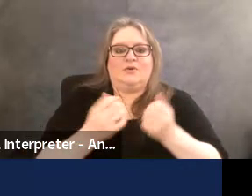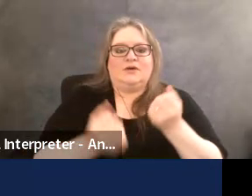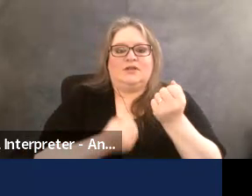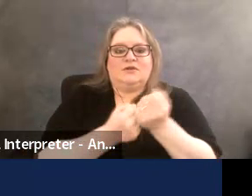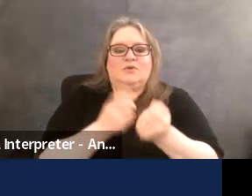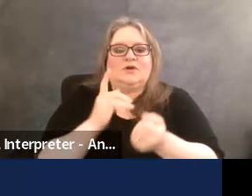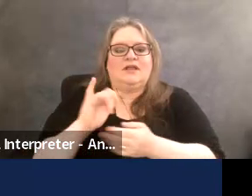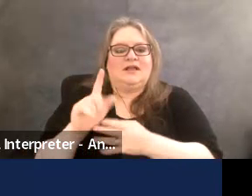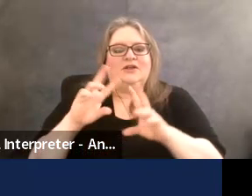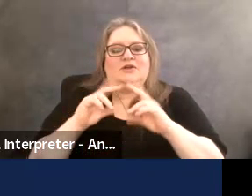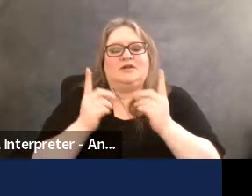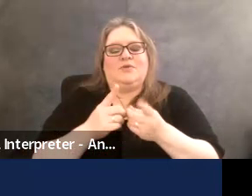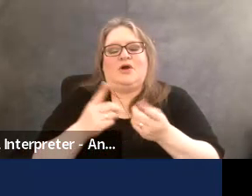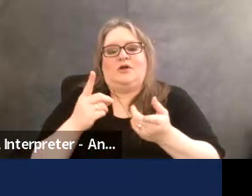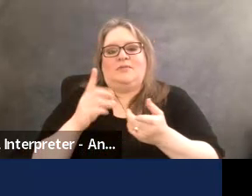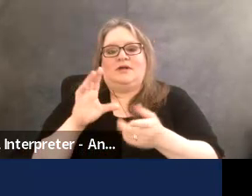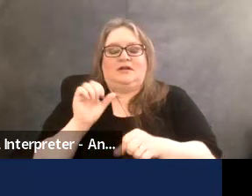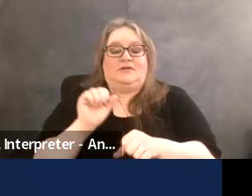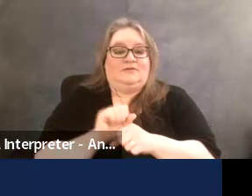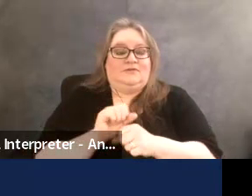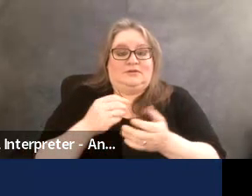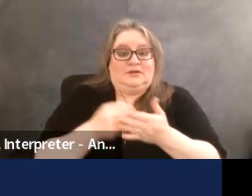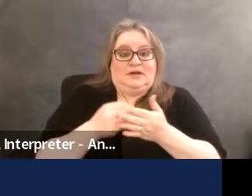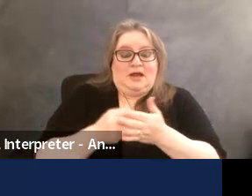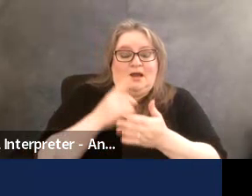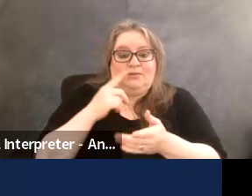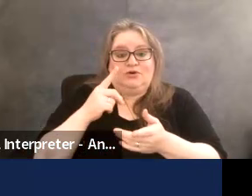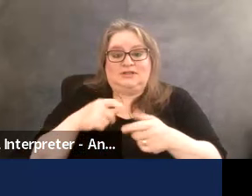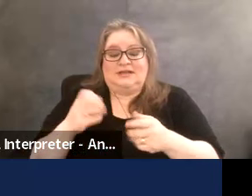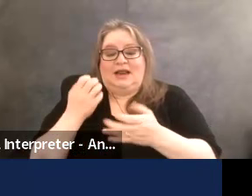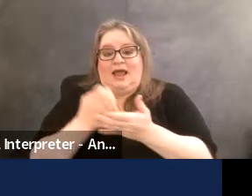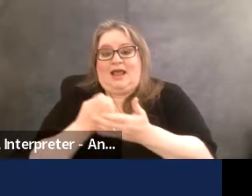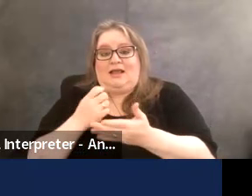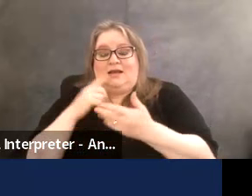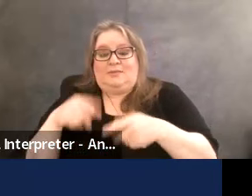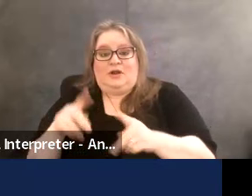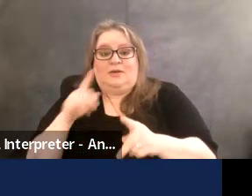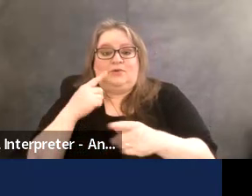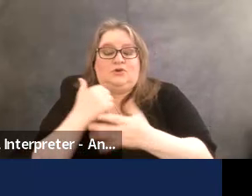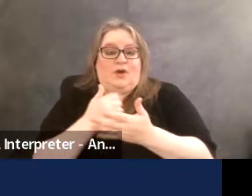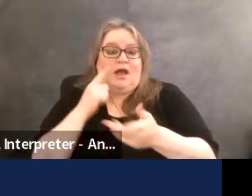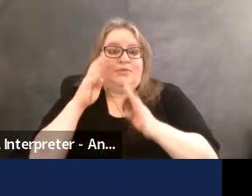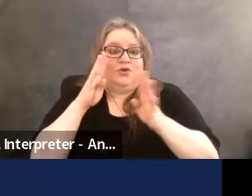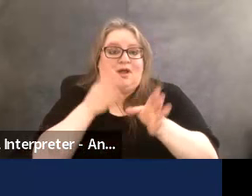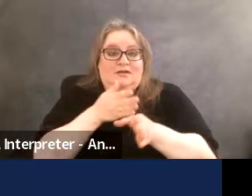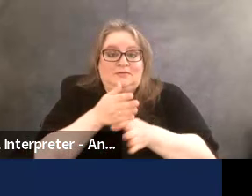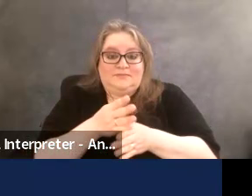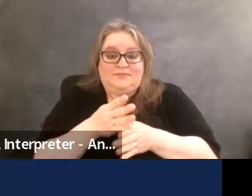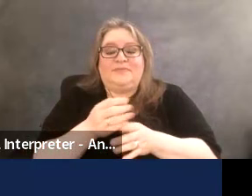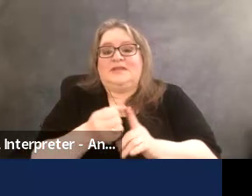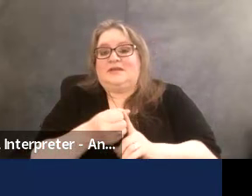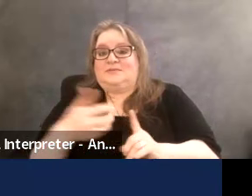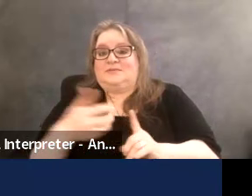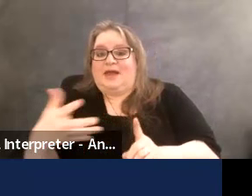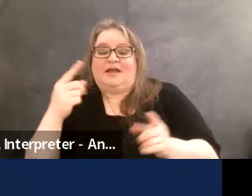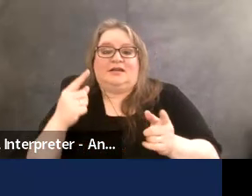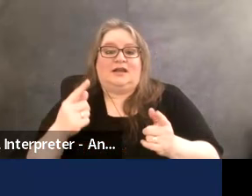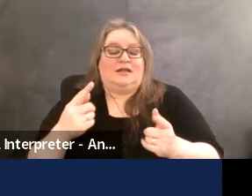the Illinois Department of Commerce and Economic Opportunity to help the creative sector in Illinois expand and thrive. This